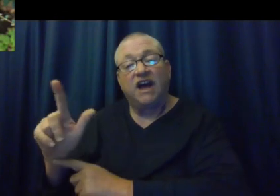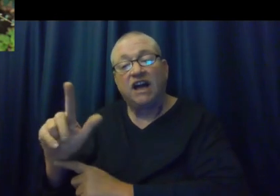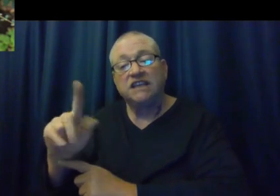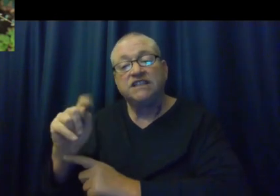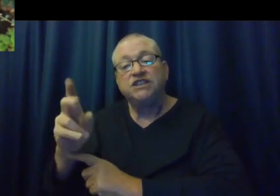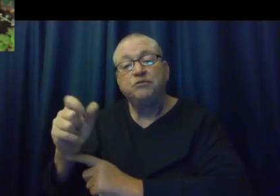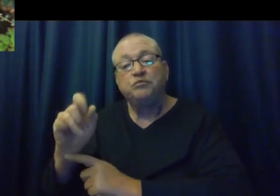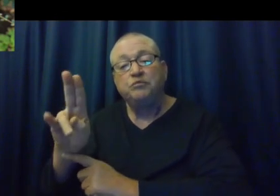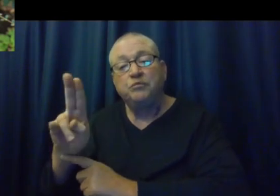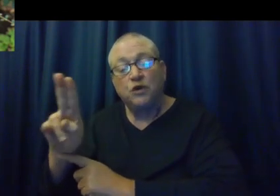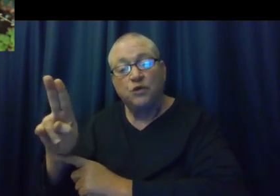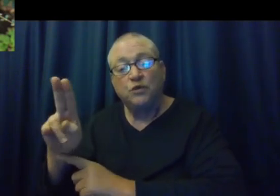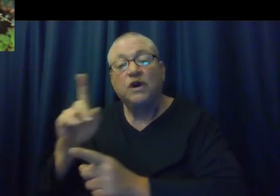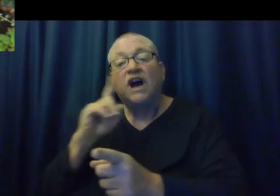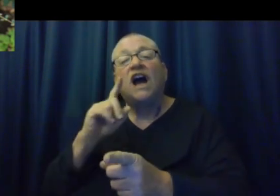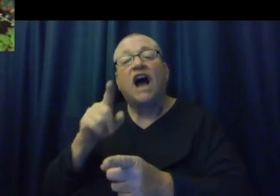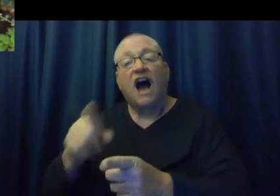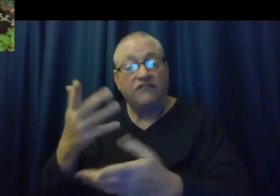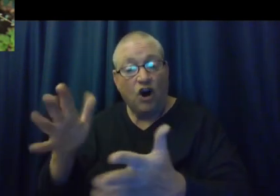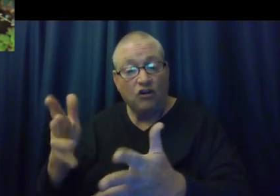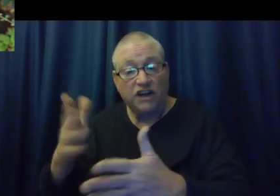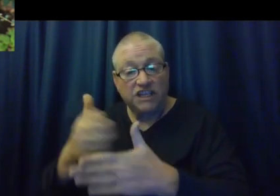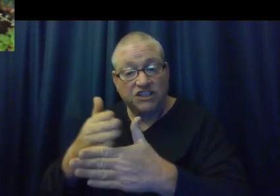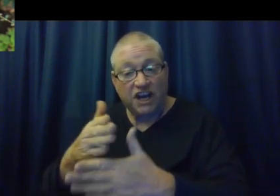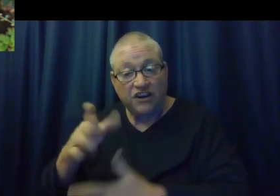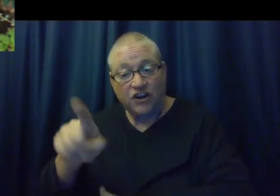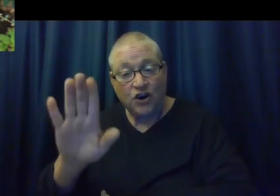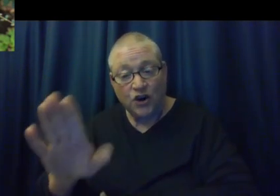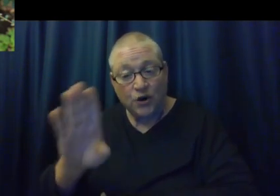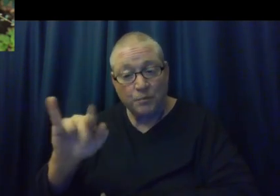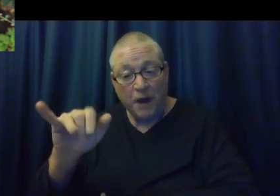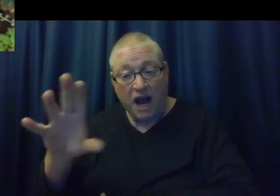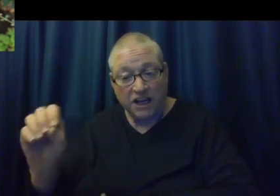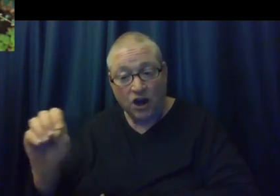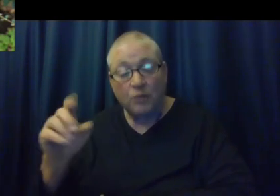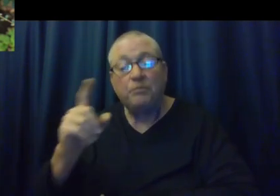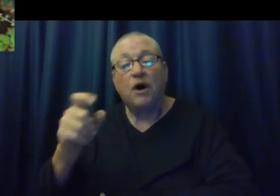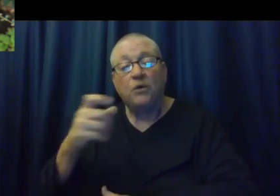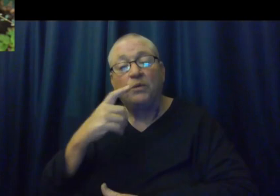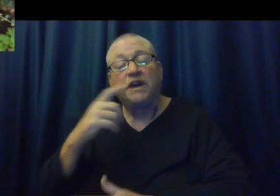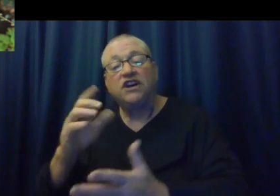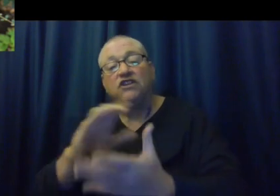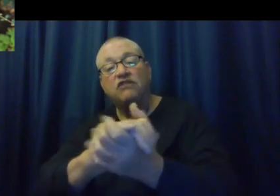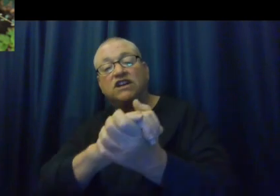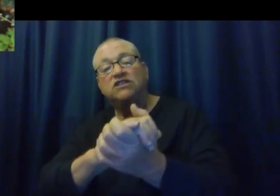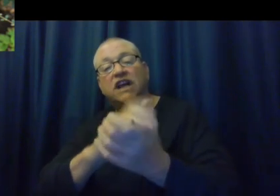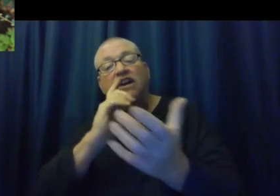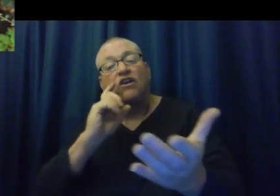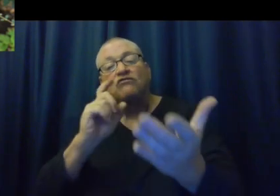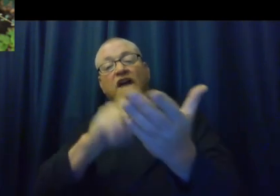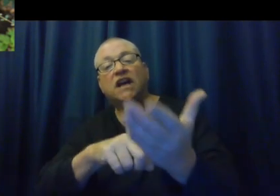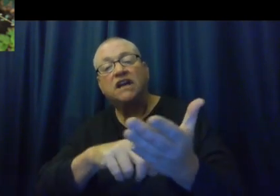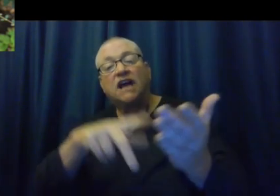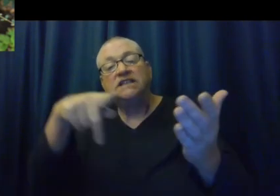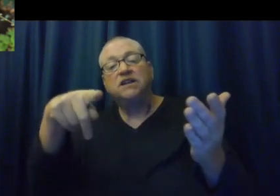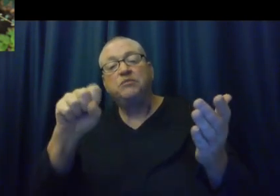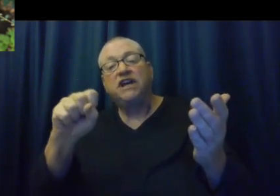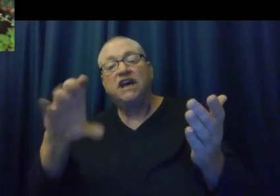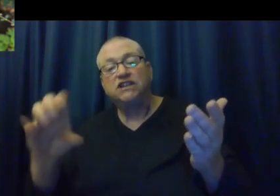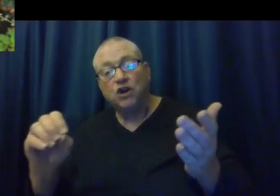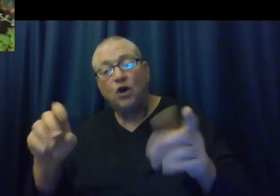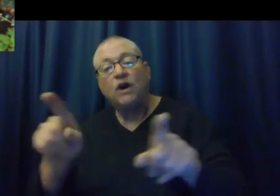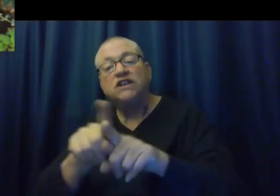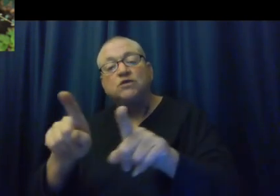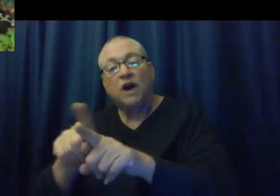Libraries receives her second award today, so while I've already shared her bio with you, we congratulate Chevelle on being recognized by the PSO